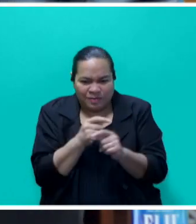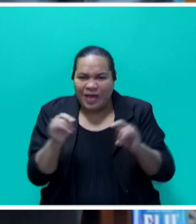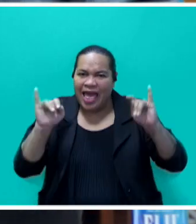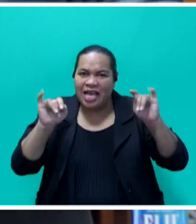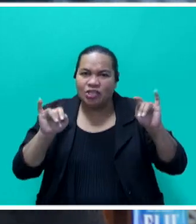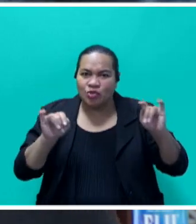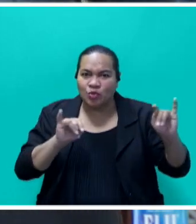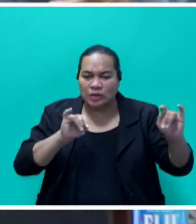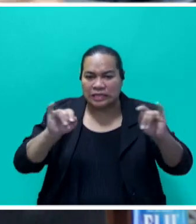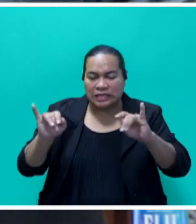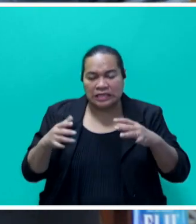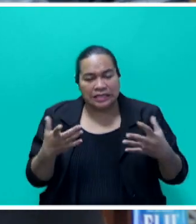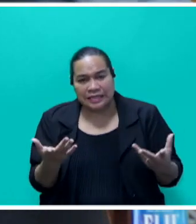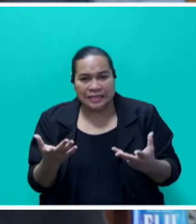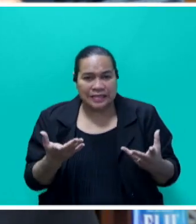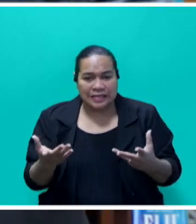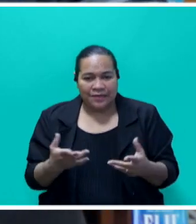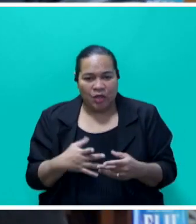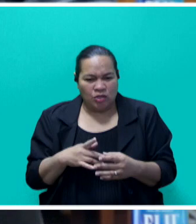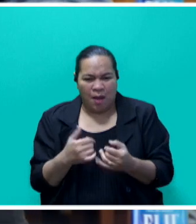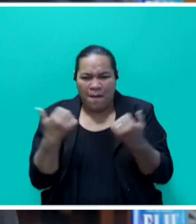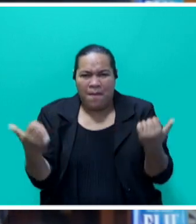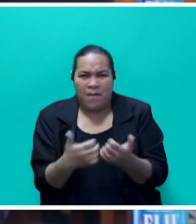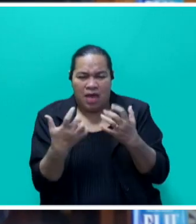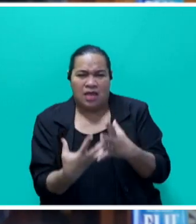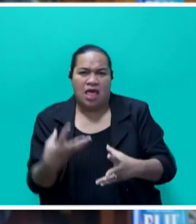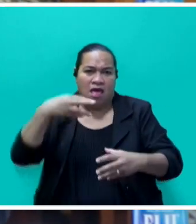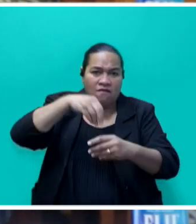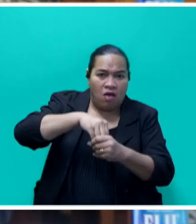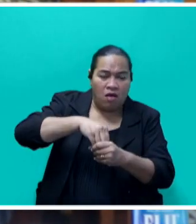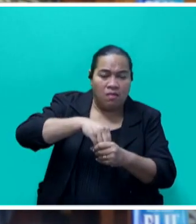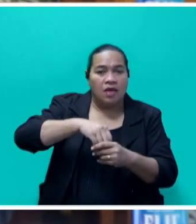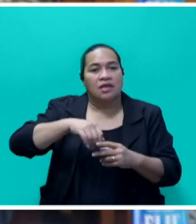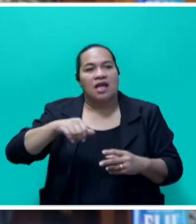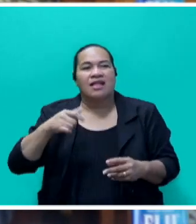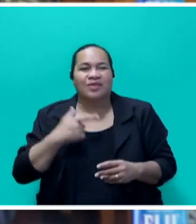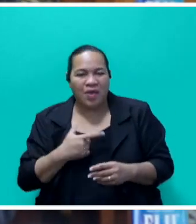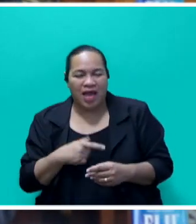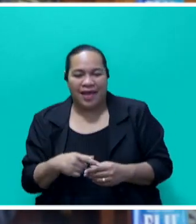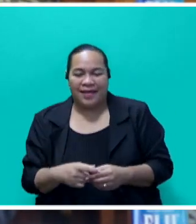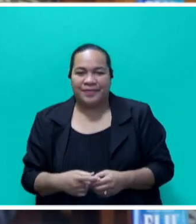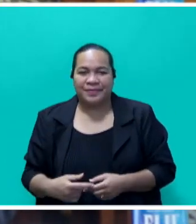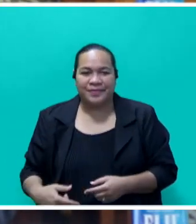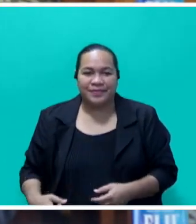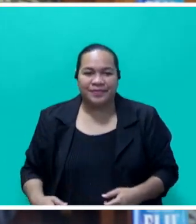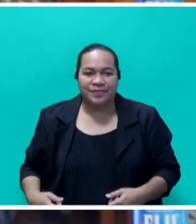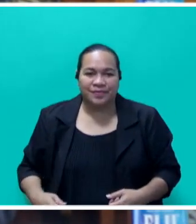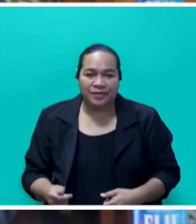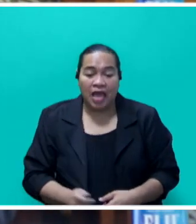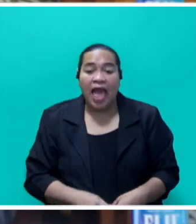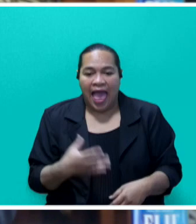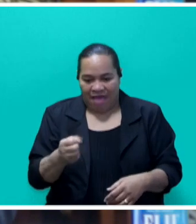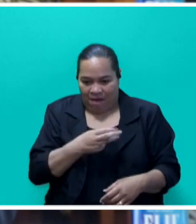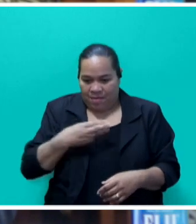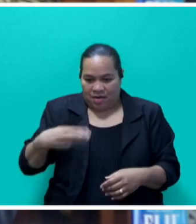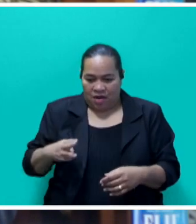lot of involvement, and therefore we have ministries of